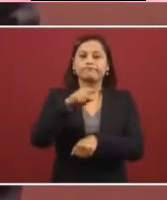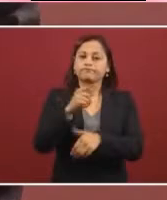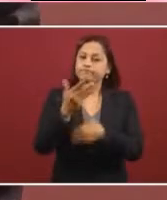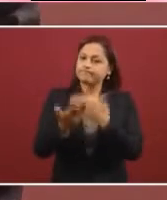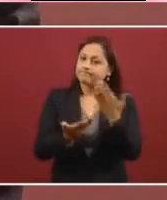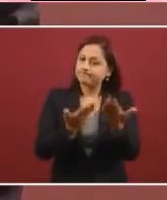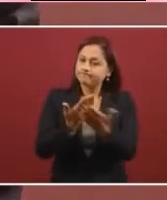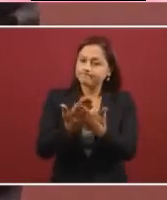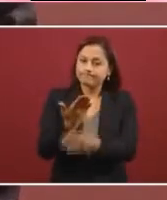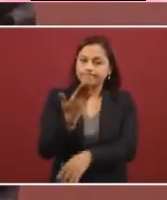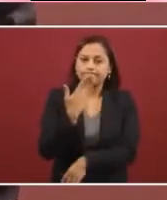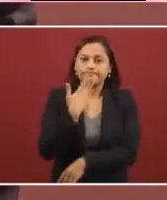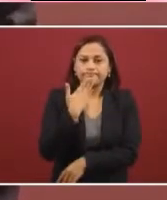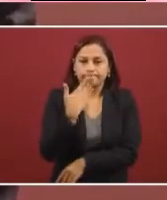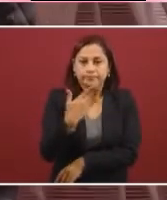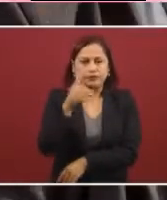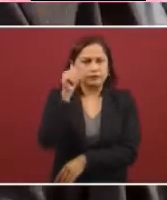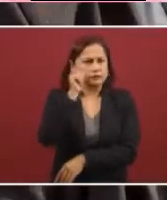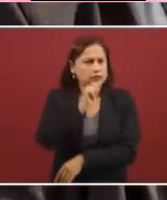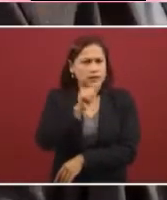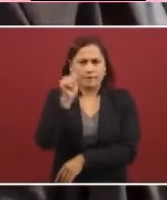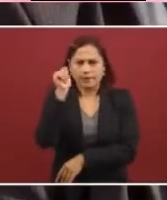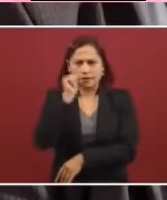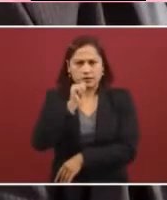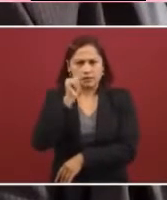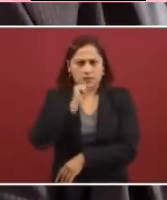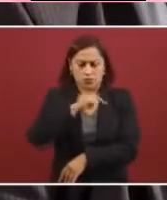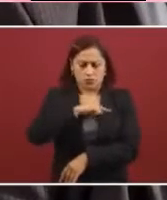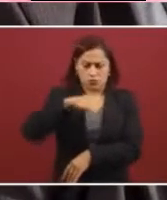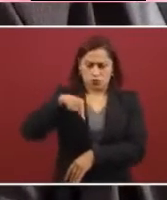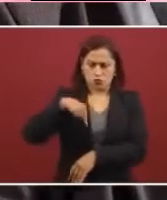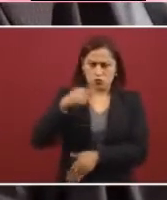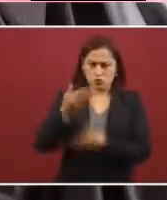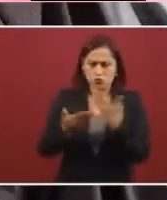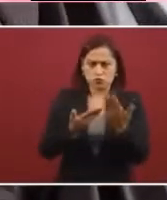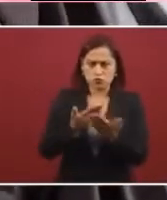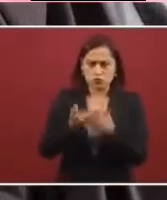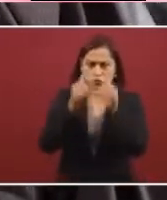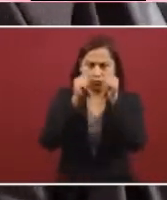the way they deserve to be, always, always attended to.